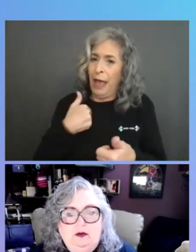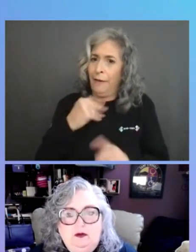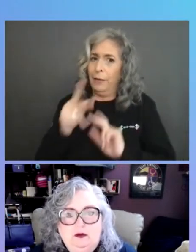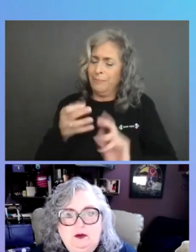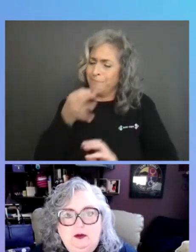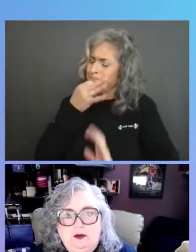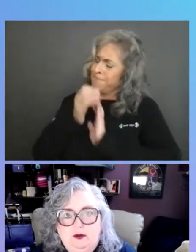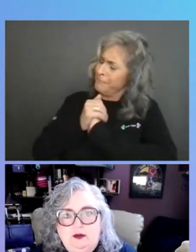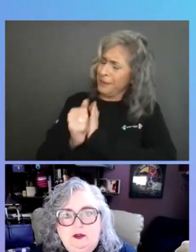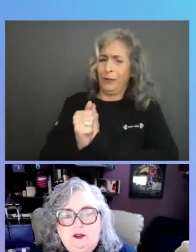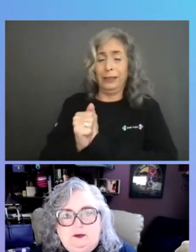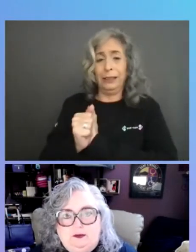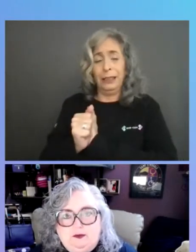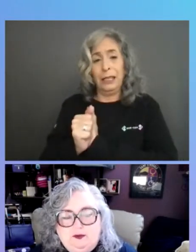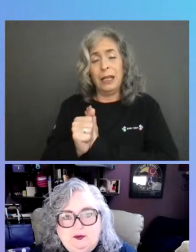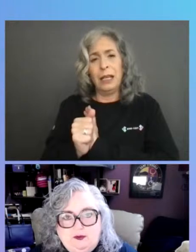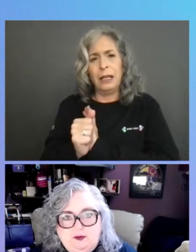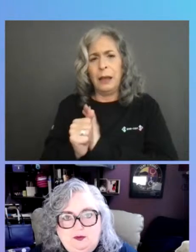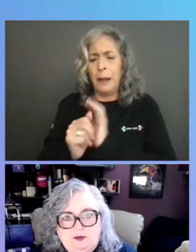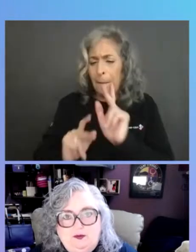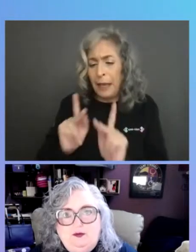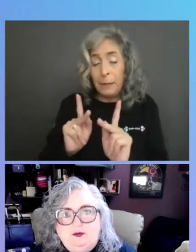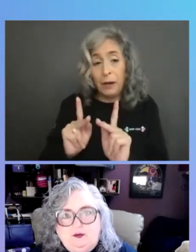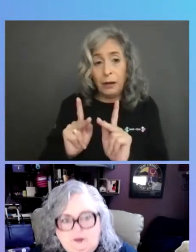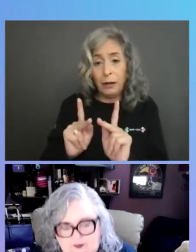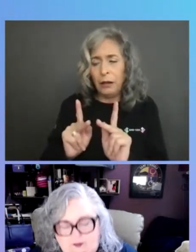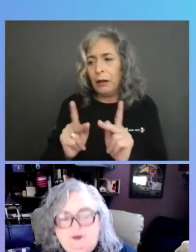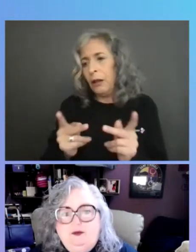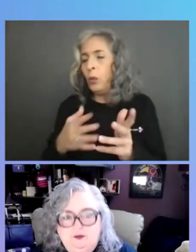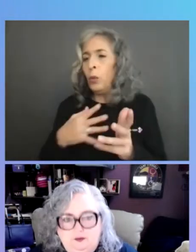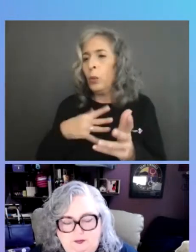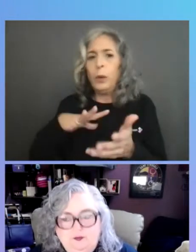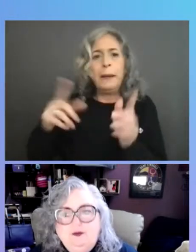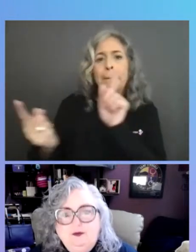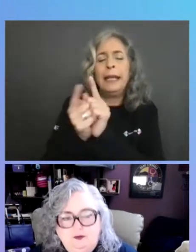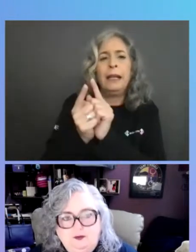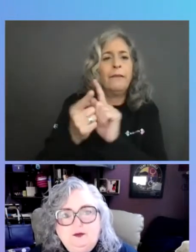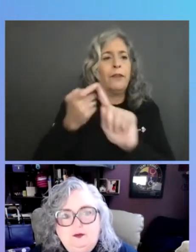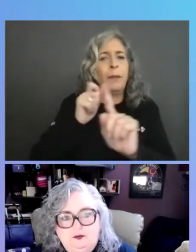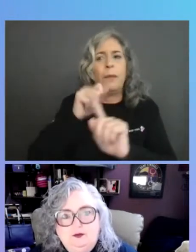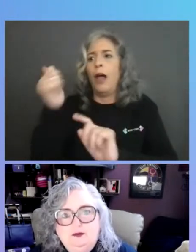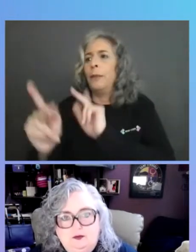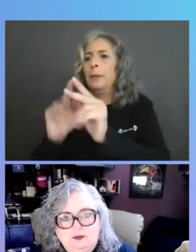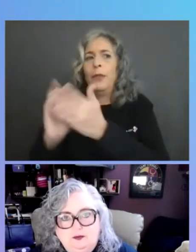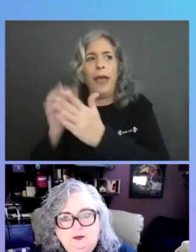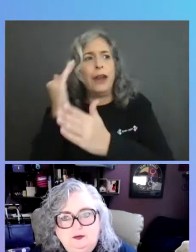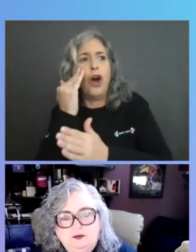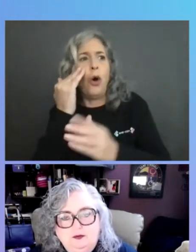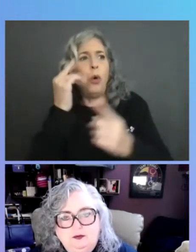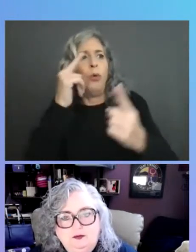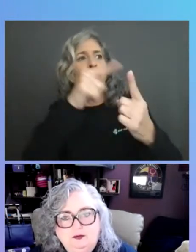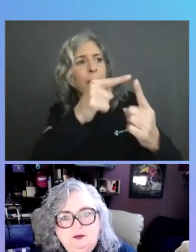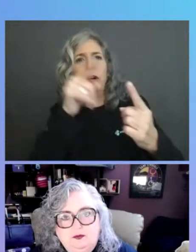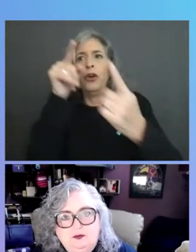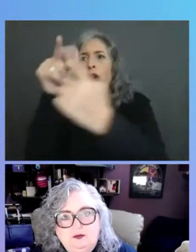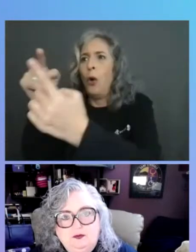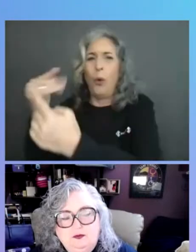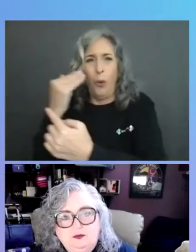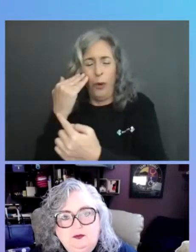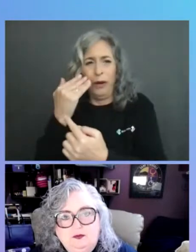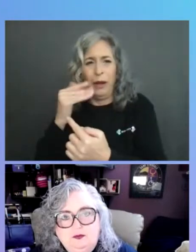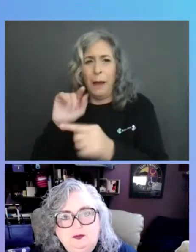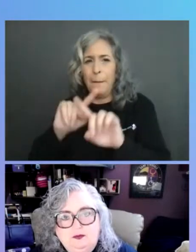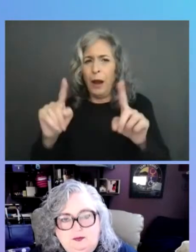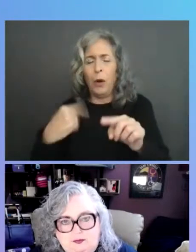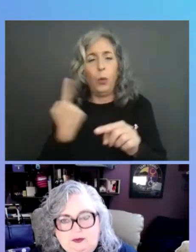find it, the people through word of mouth or something like that. But there are other ways that we can do